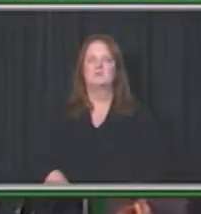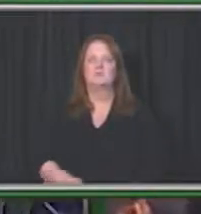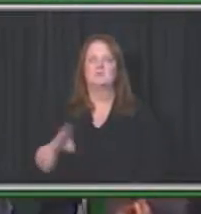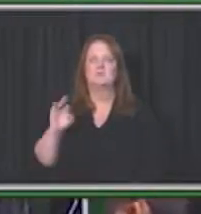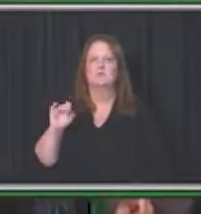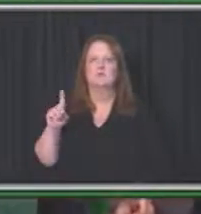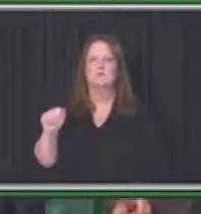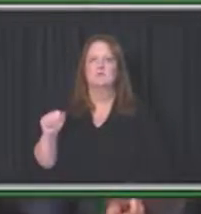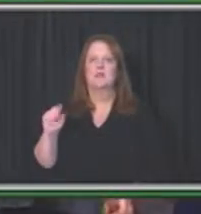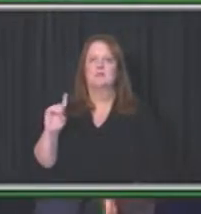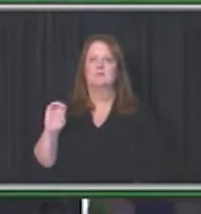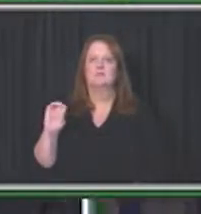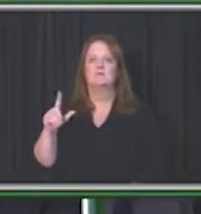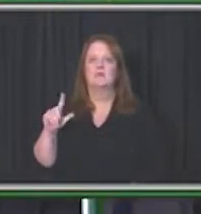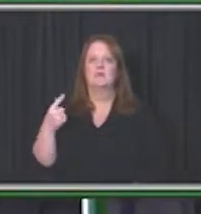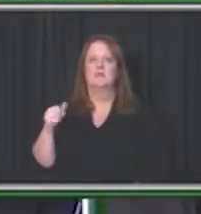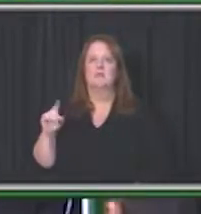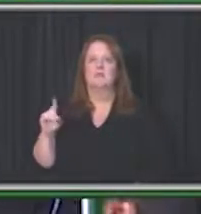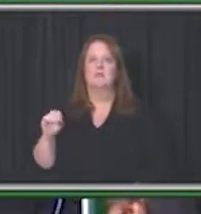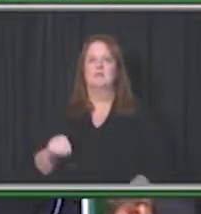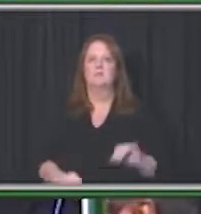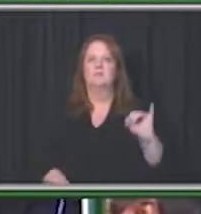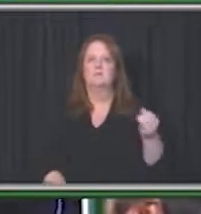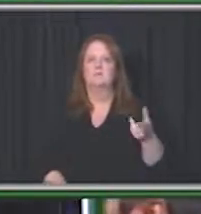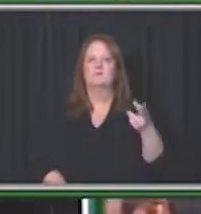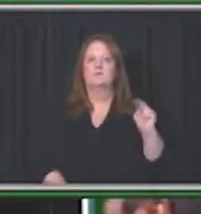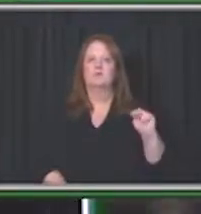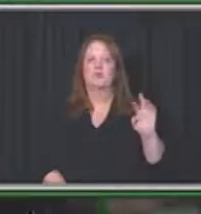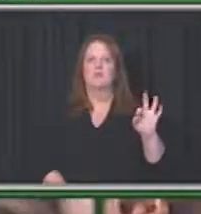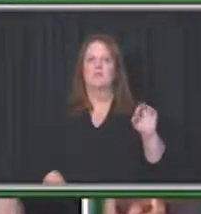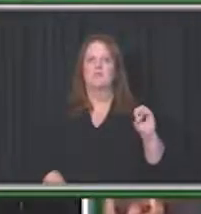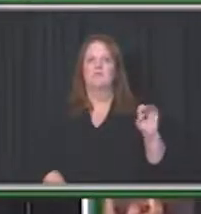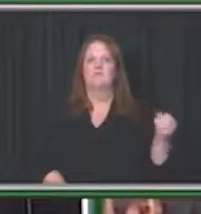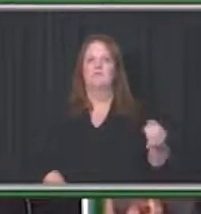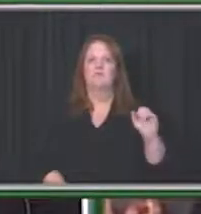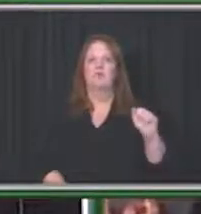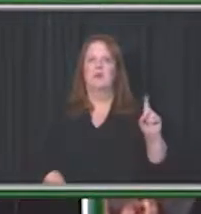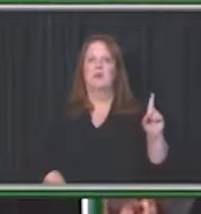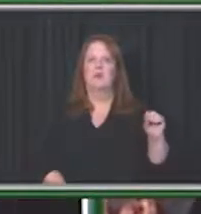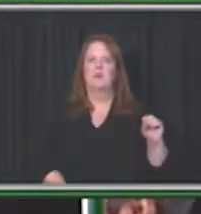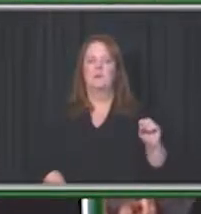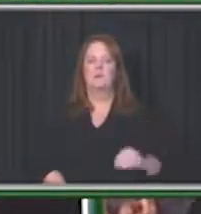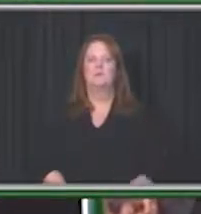Brenda Delgado. John Christopher Fajardo.